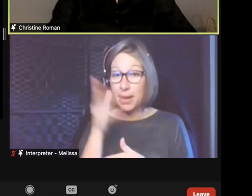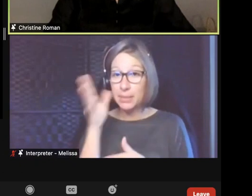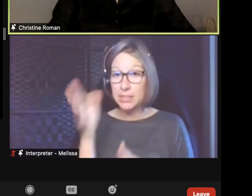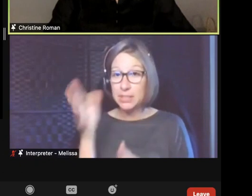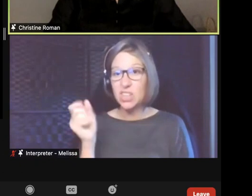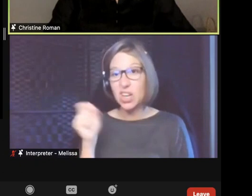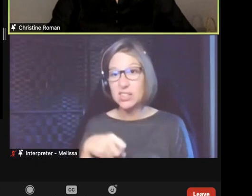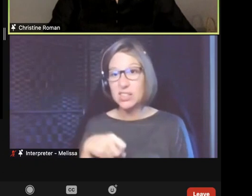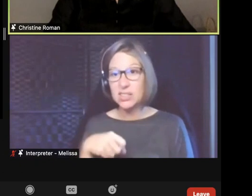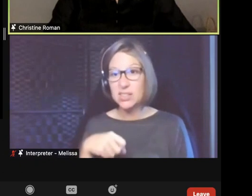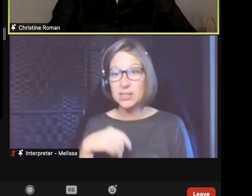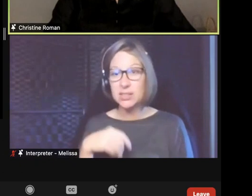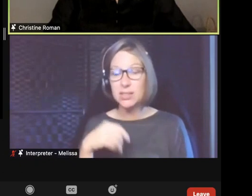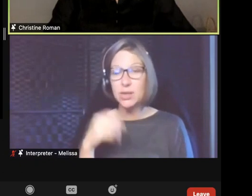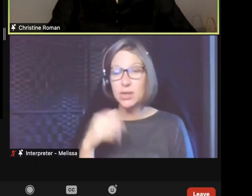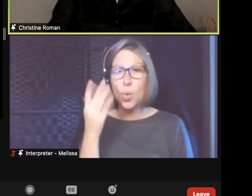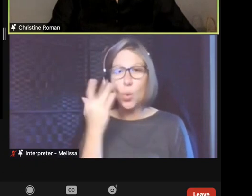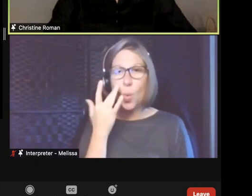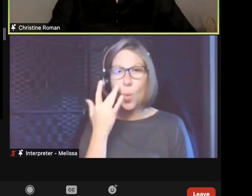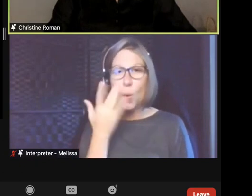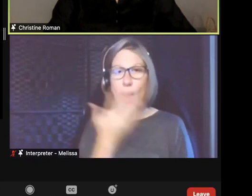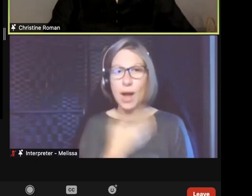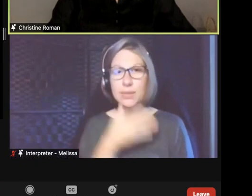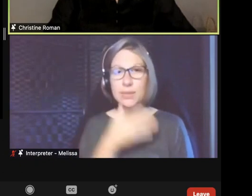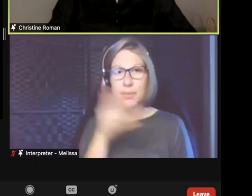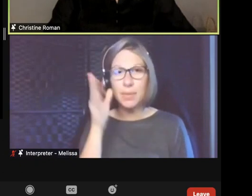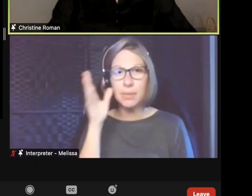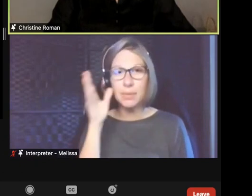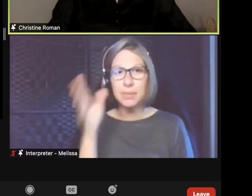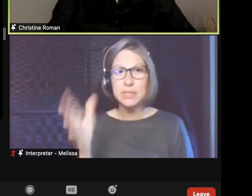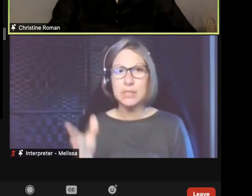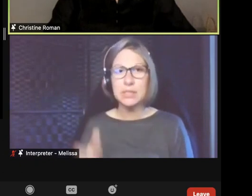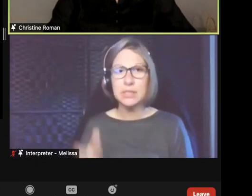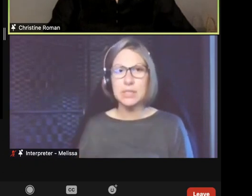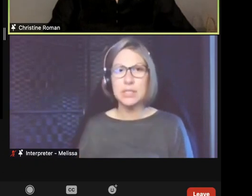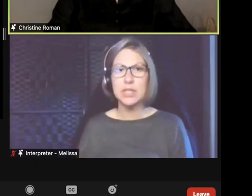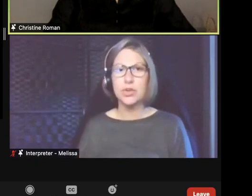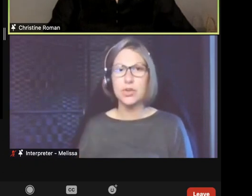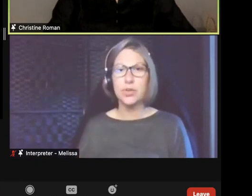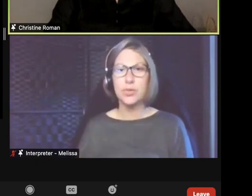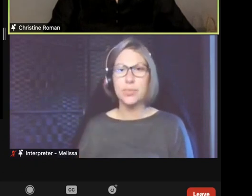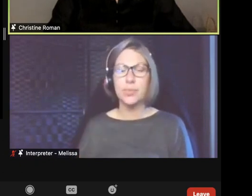Why would it look like a baby deer now? Oh.